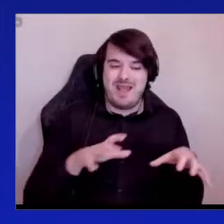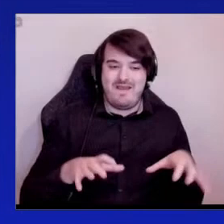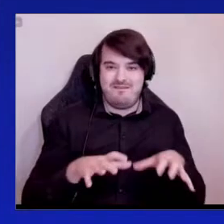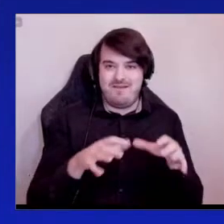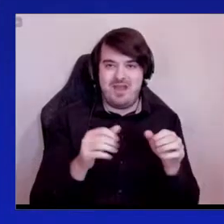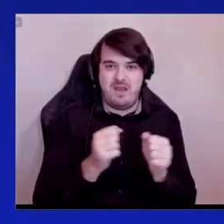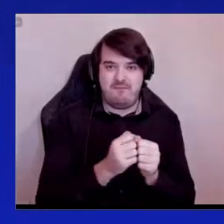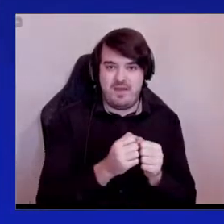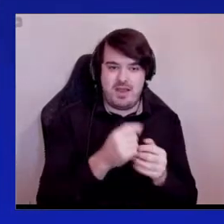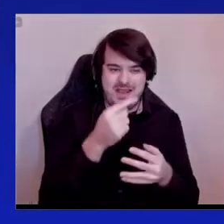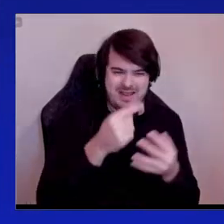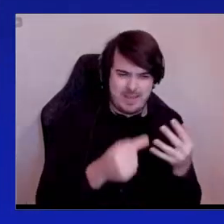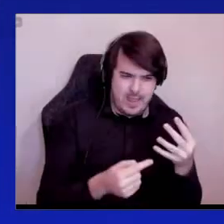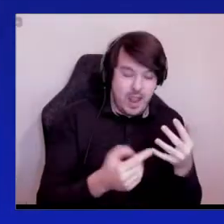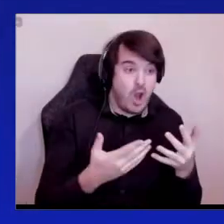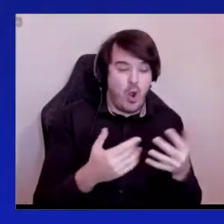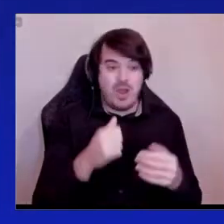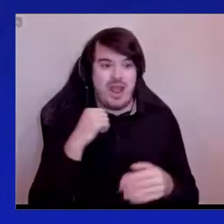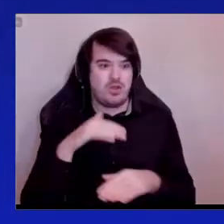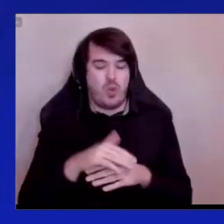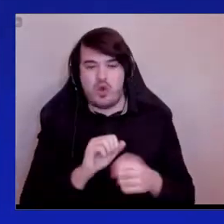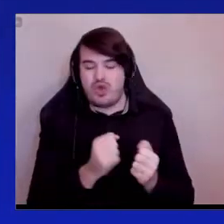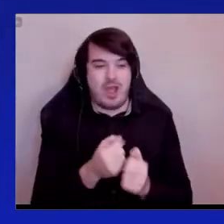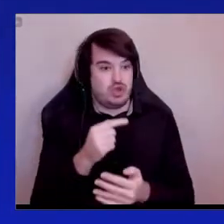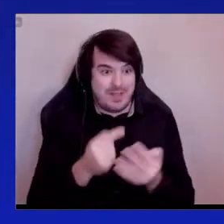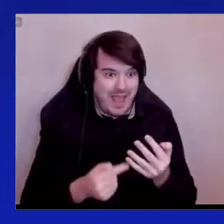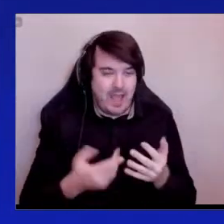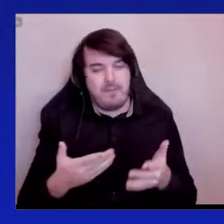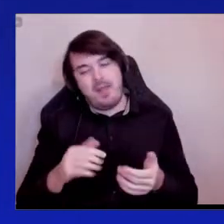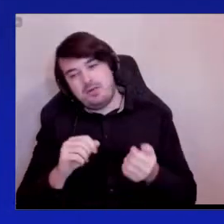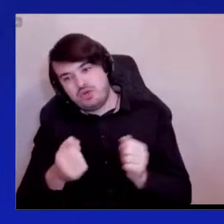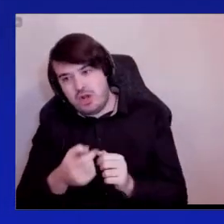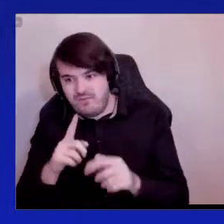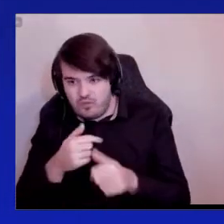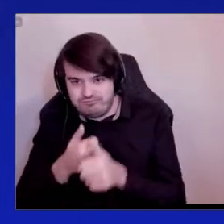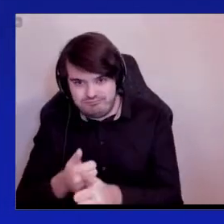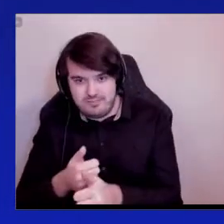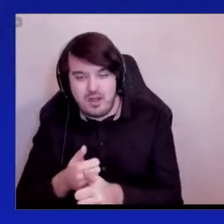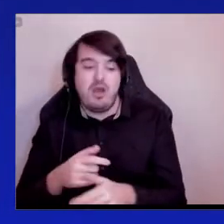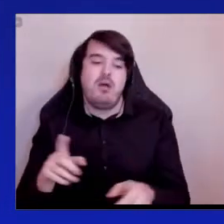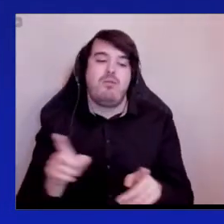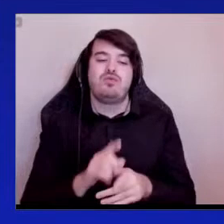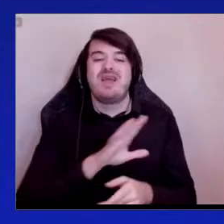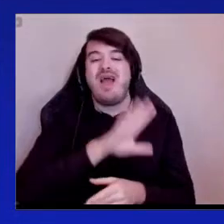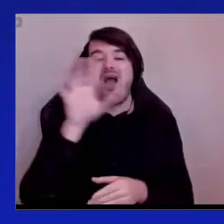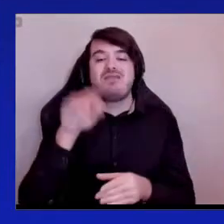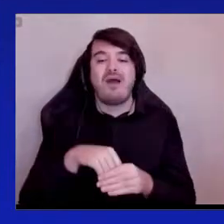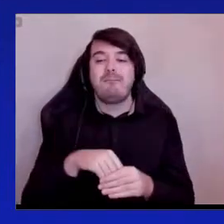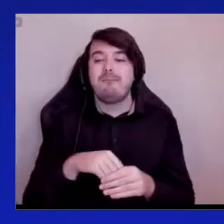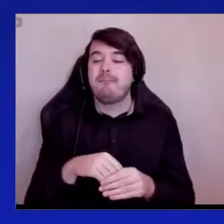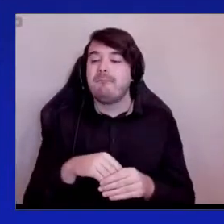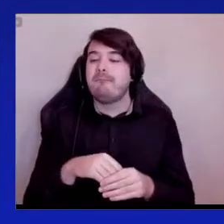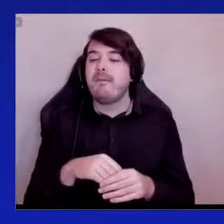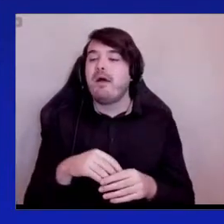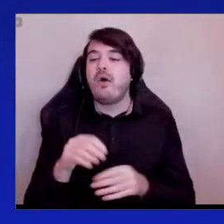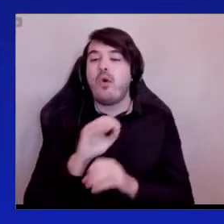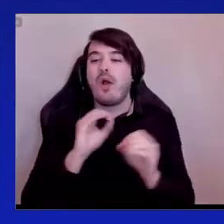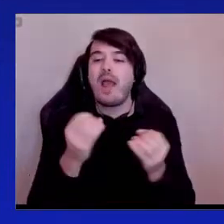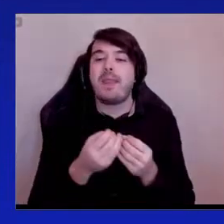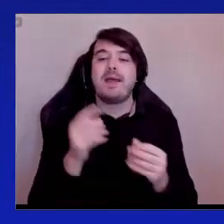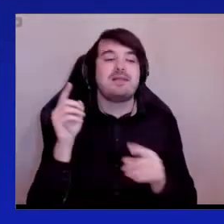vaccination program. So the first analysis was done with different intervals from the ones that we've now adopted, and that's the reason